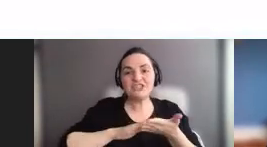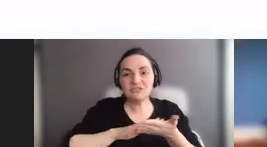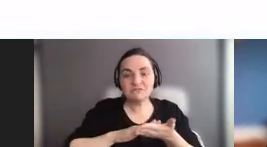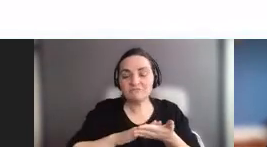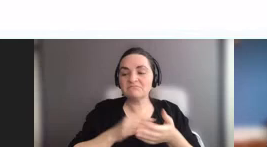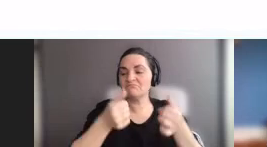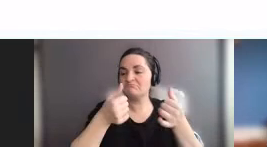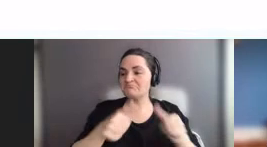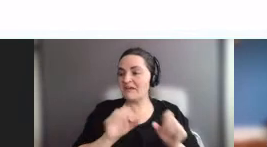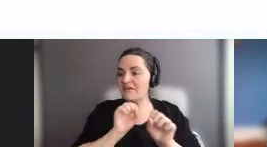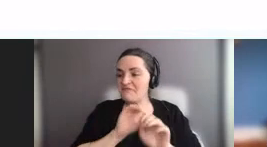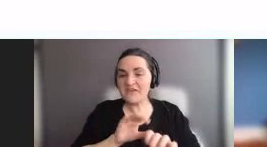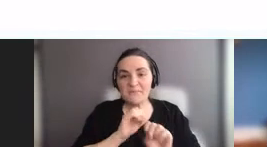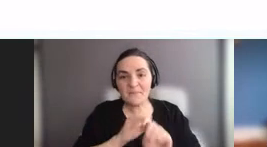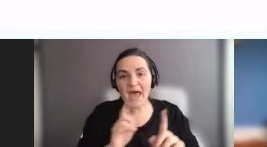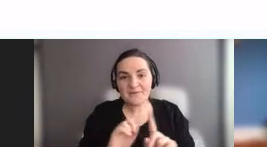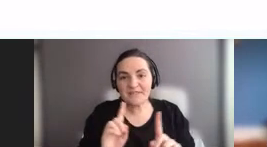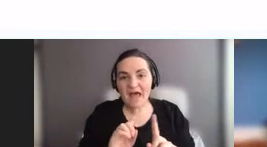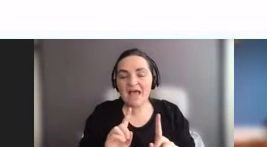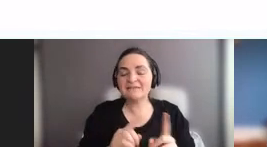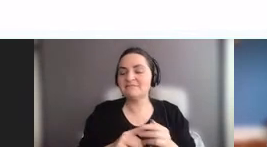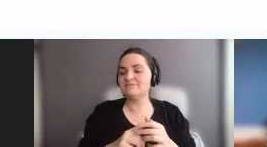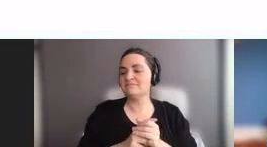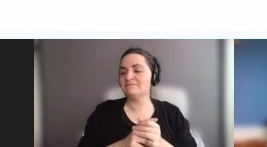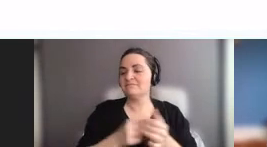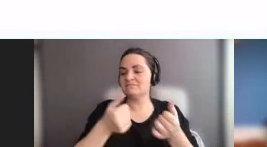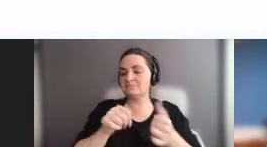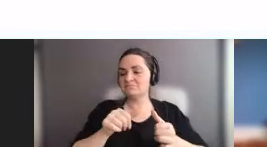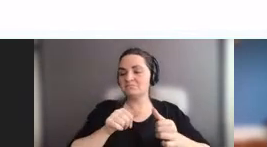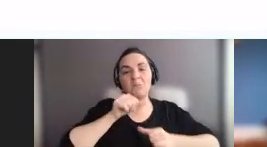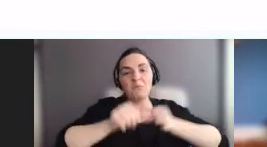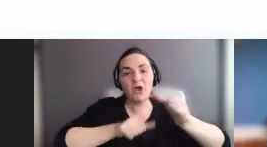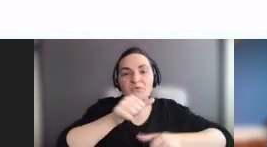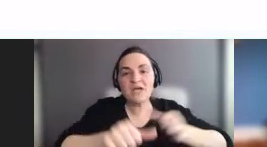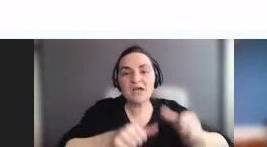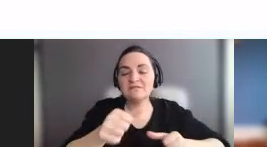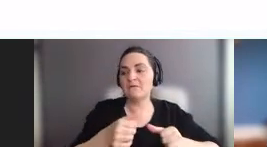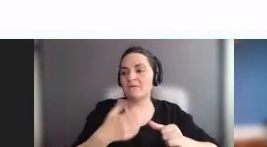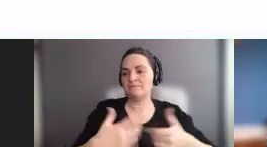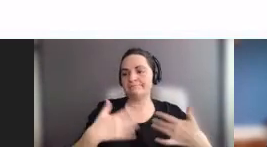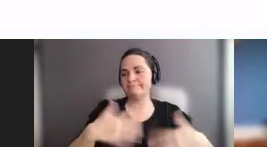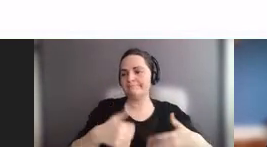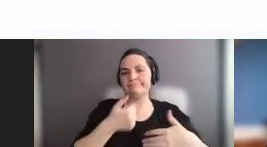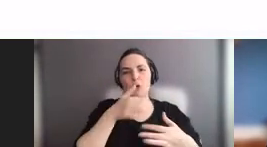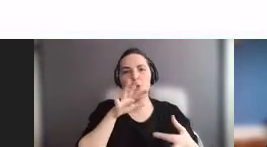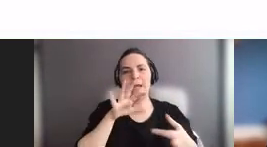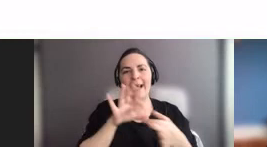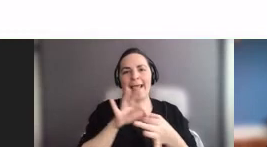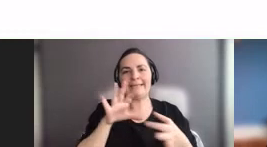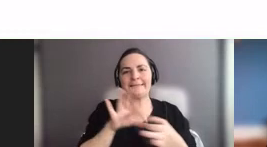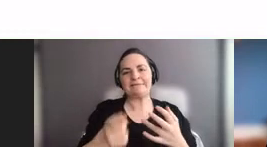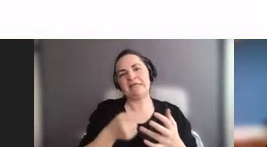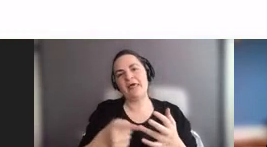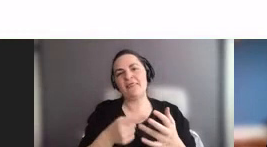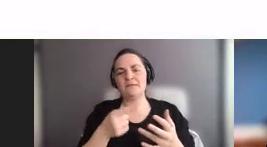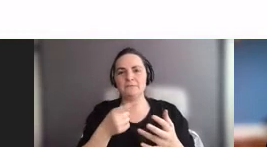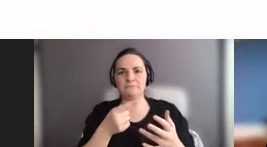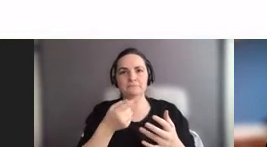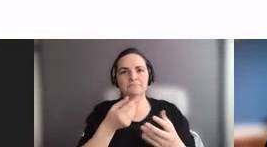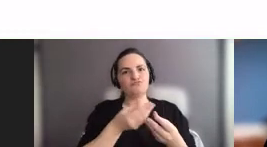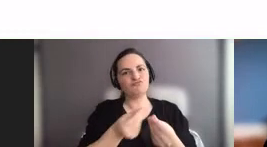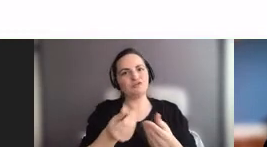It talks about the process. And you've got some good links here to other sources.